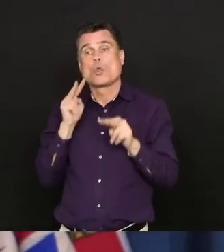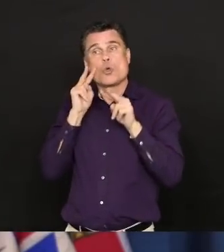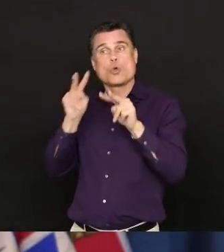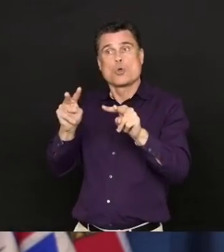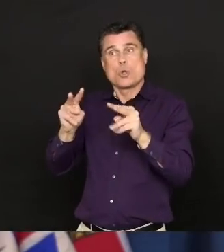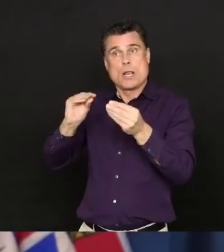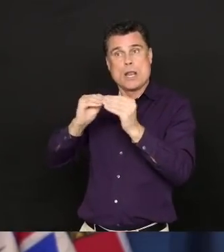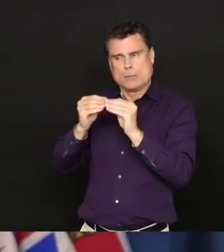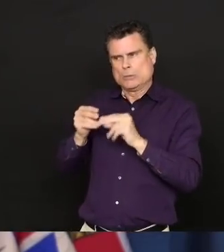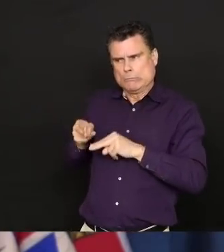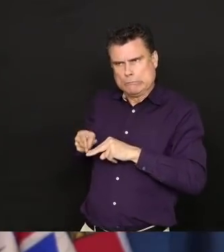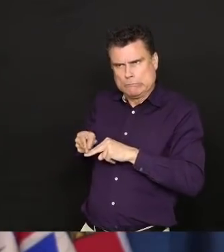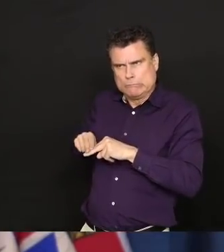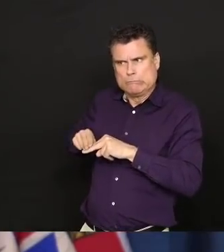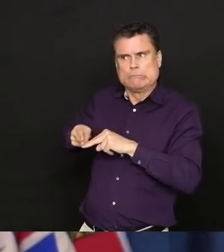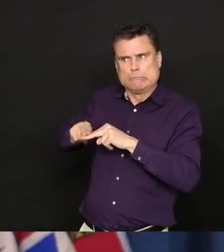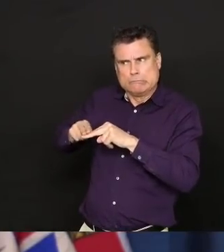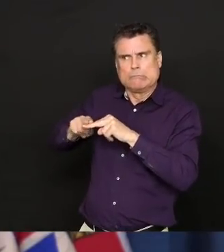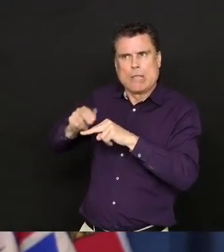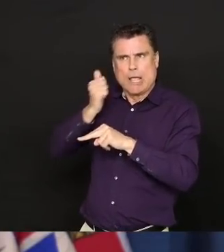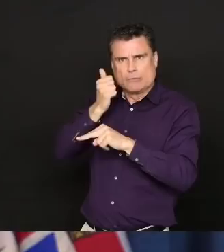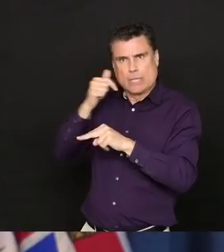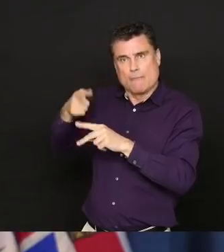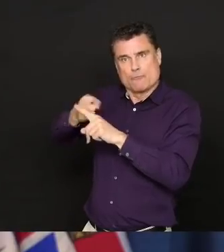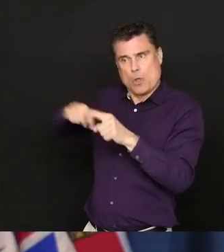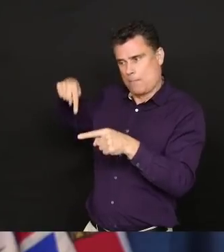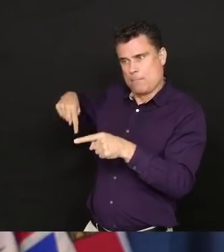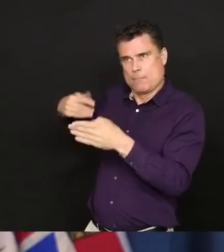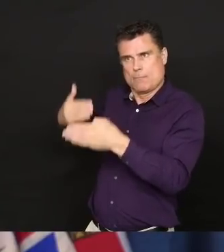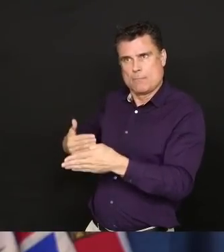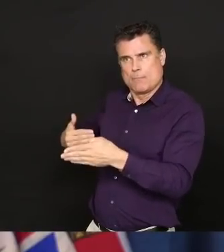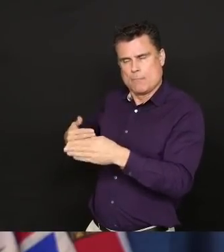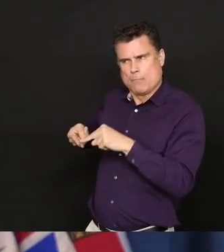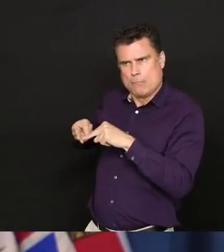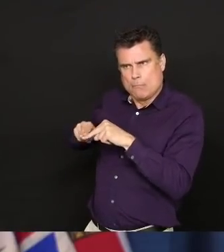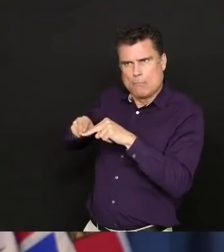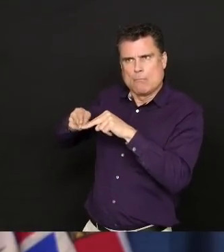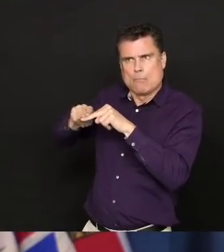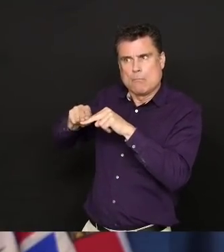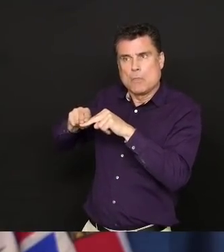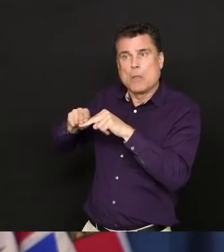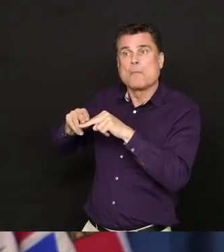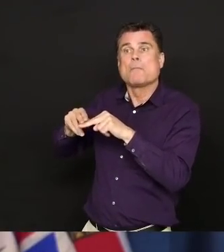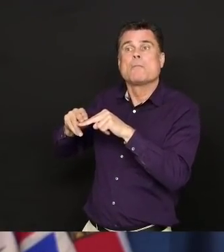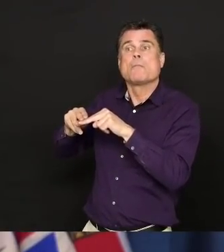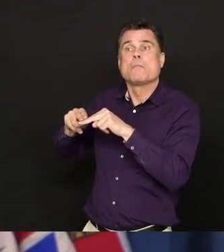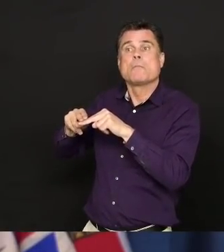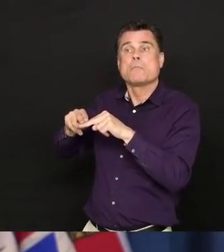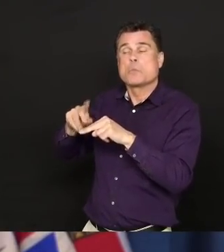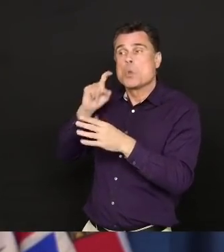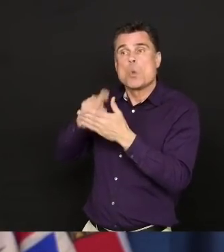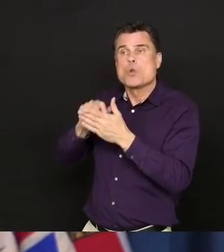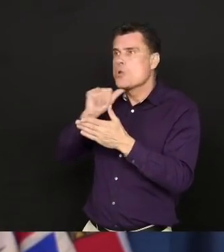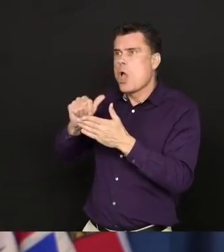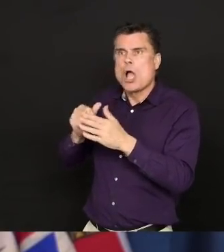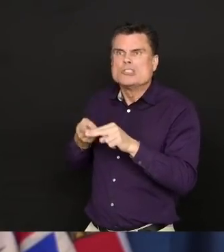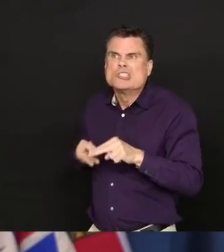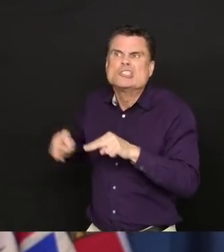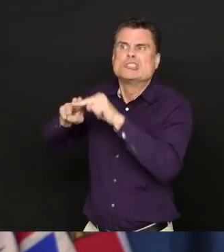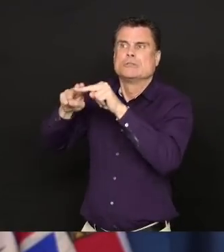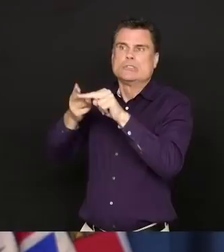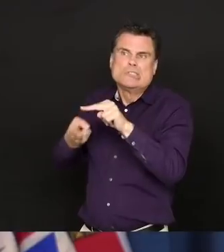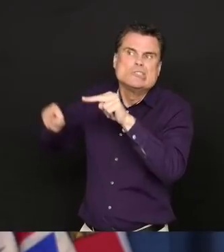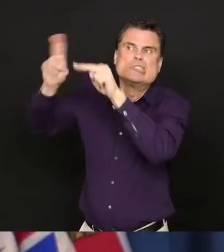we have the capacity, and we've shown you that, we have the capacity to care for people appropriately, to make sure that we're not going